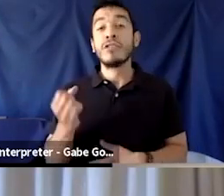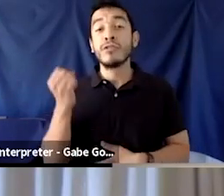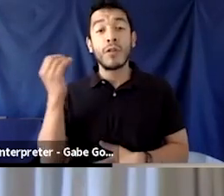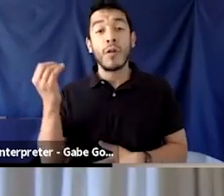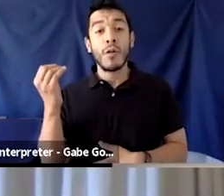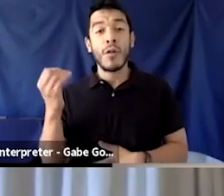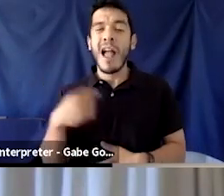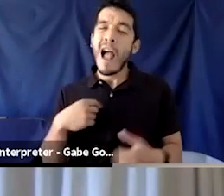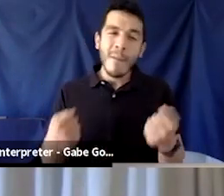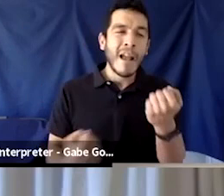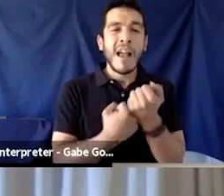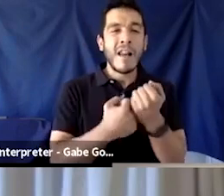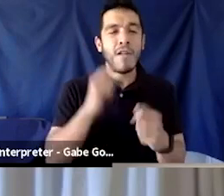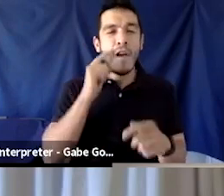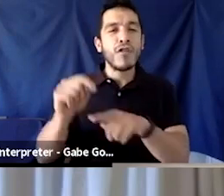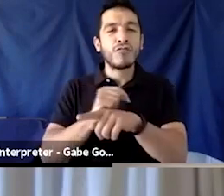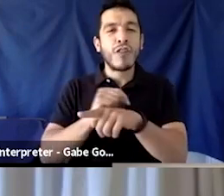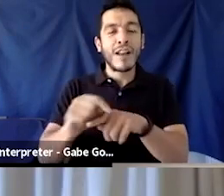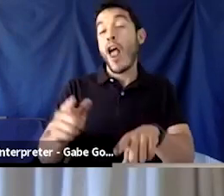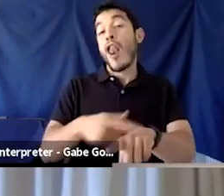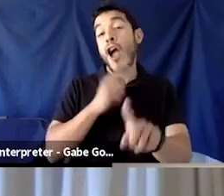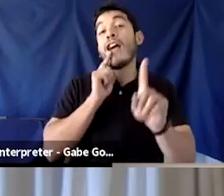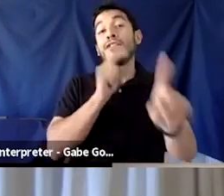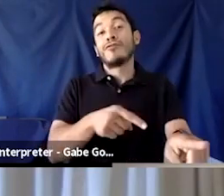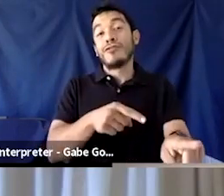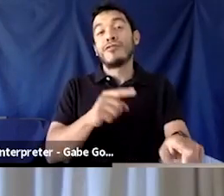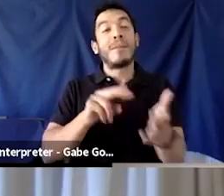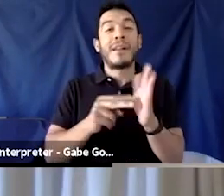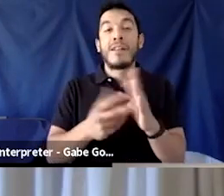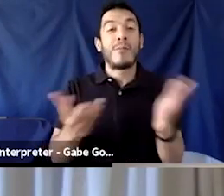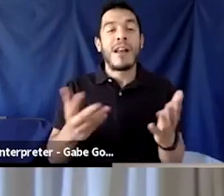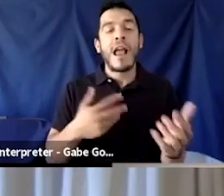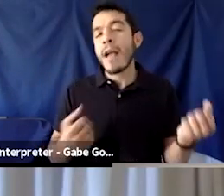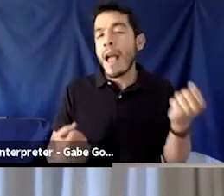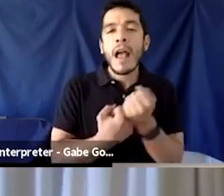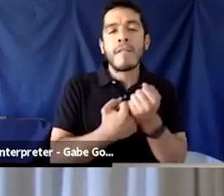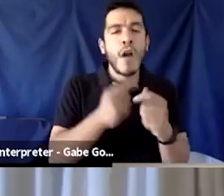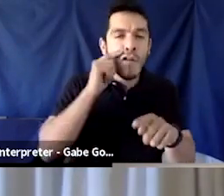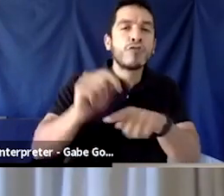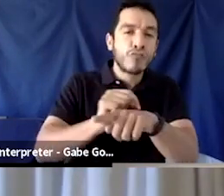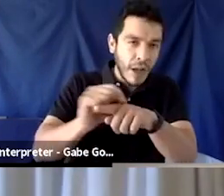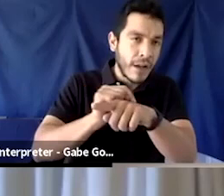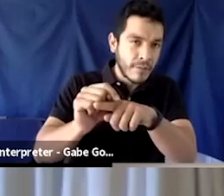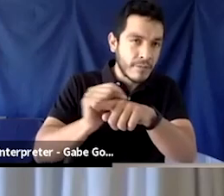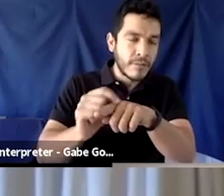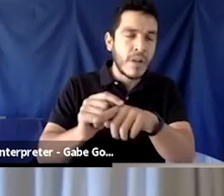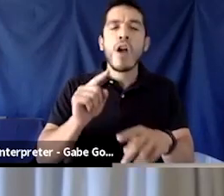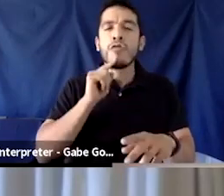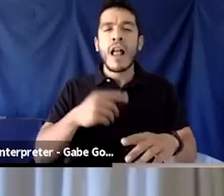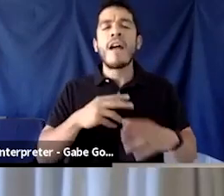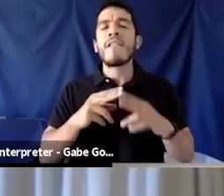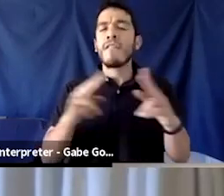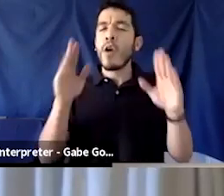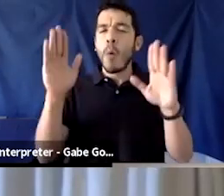an advocate for training. Long answer is an advocate for training. And there's still some really wonderful schools and venues